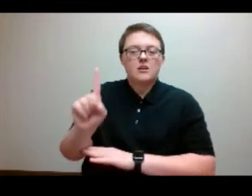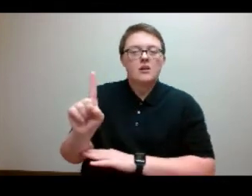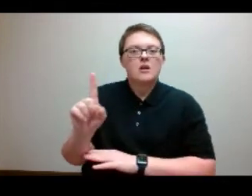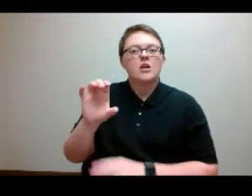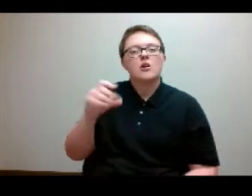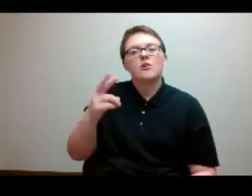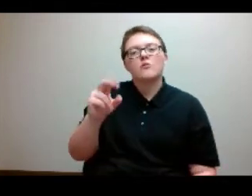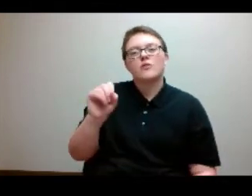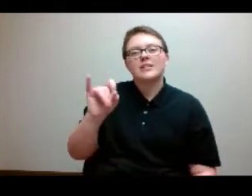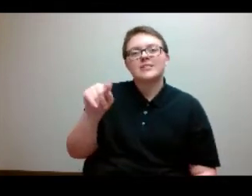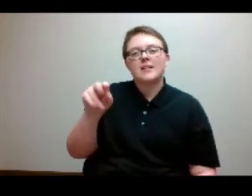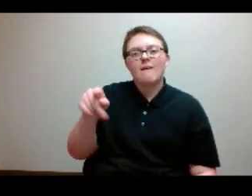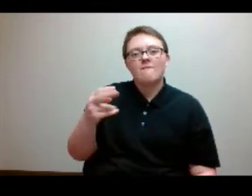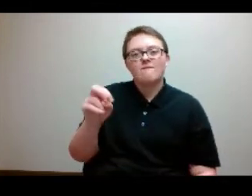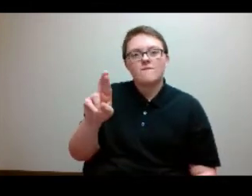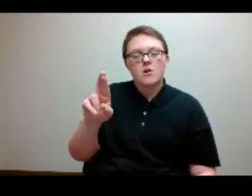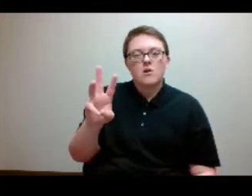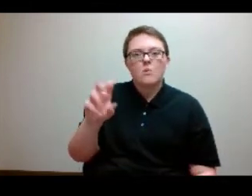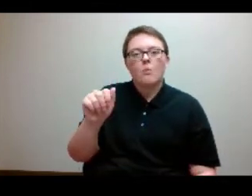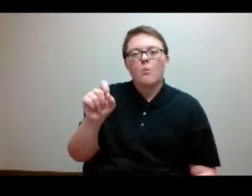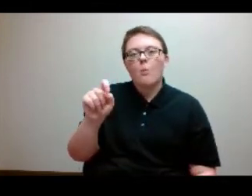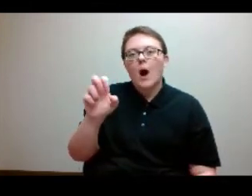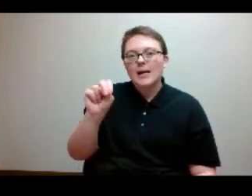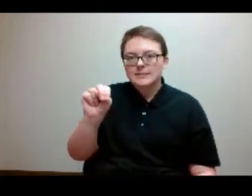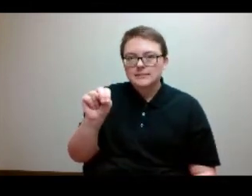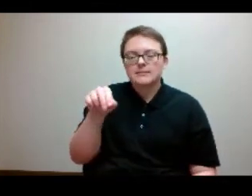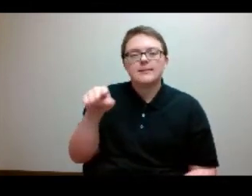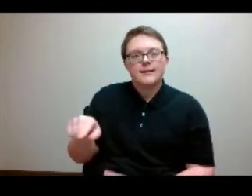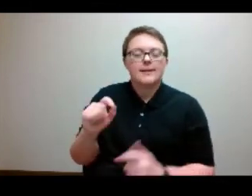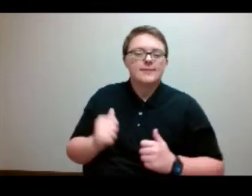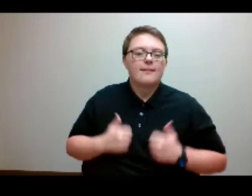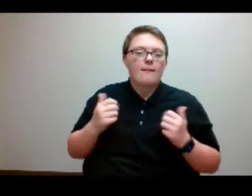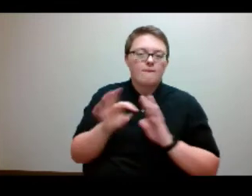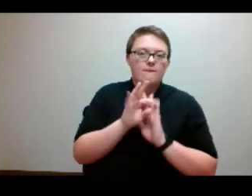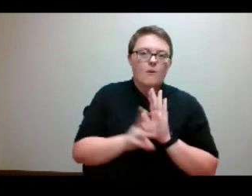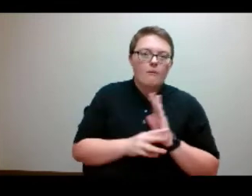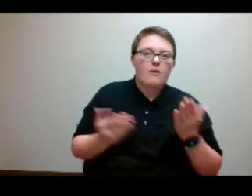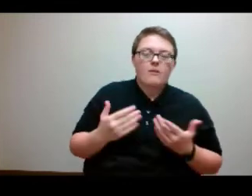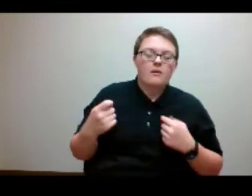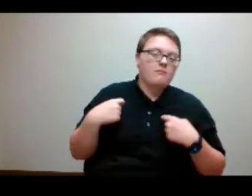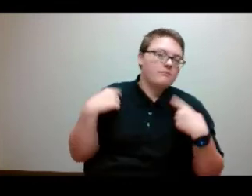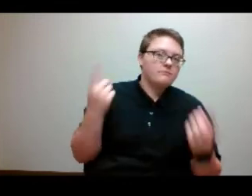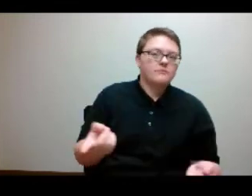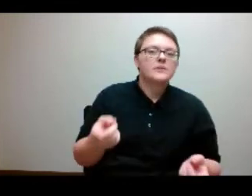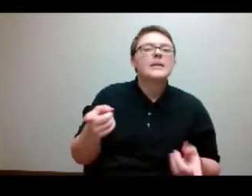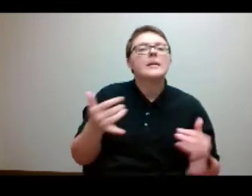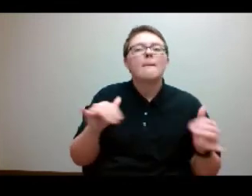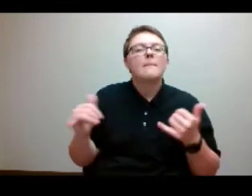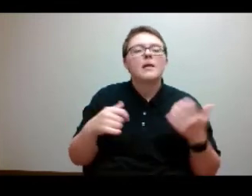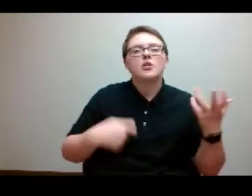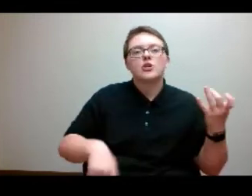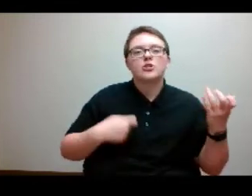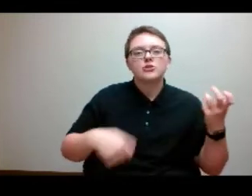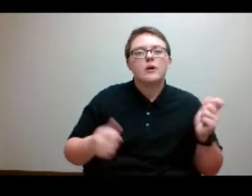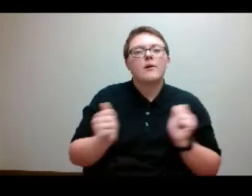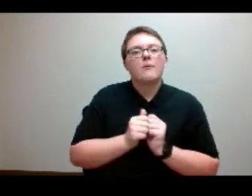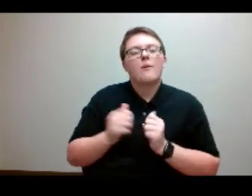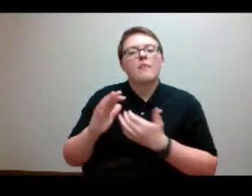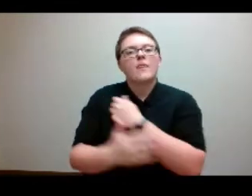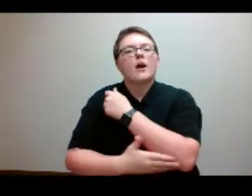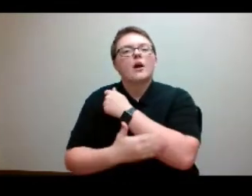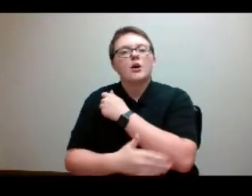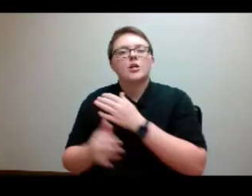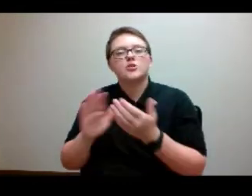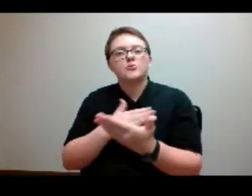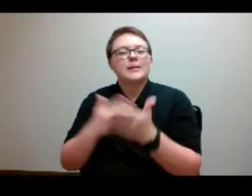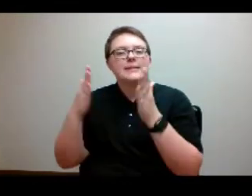who in addition to his multiple Fort Worth bands, has played guitar with country singer Pat Green and